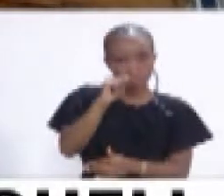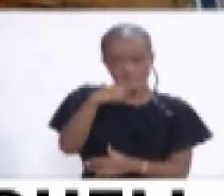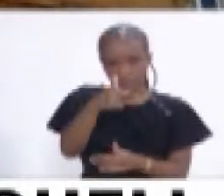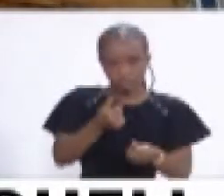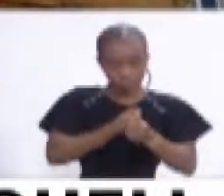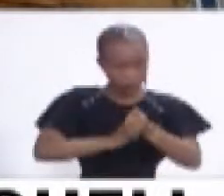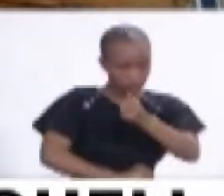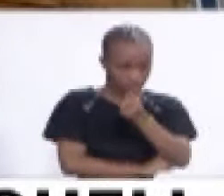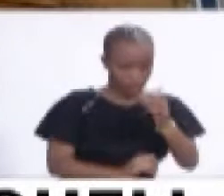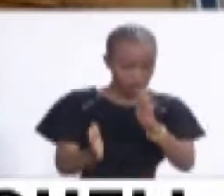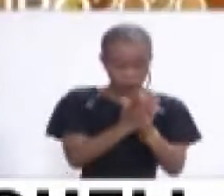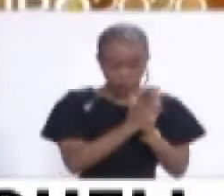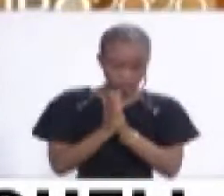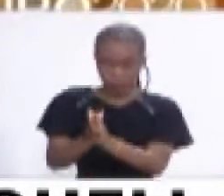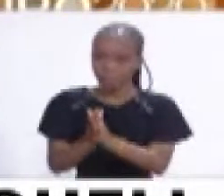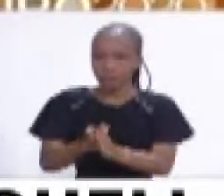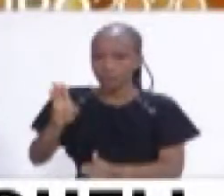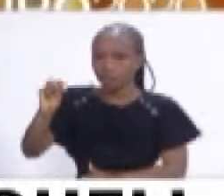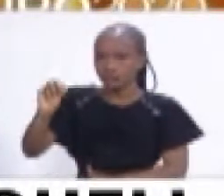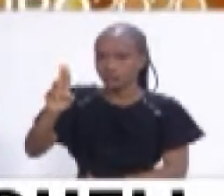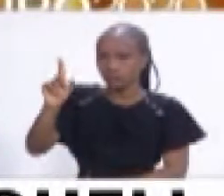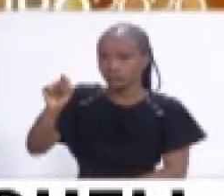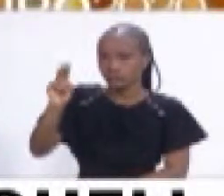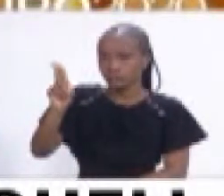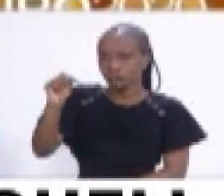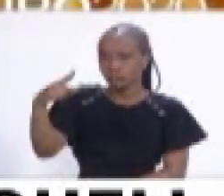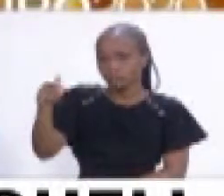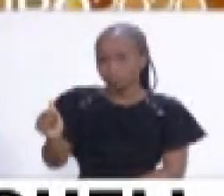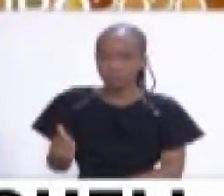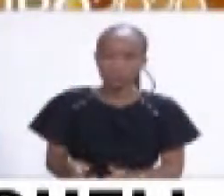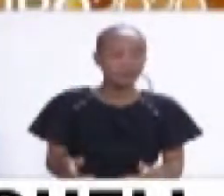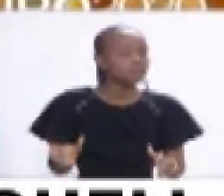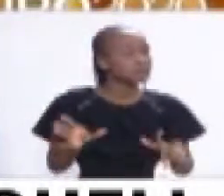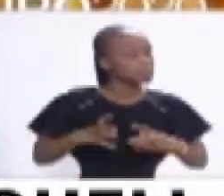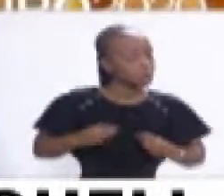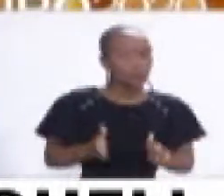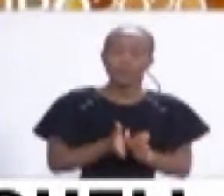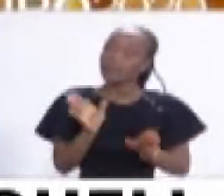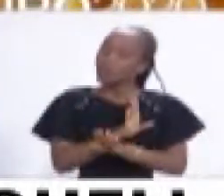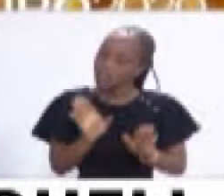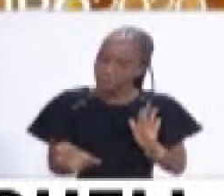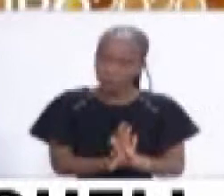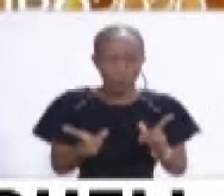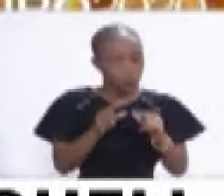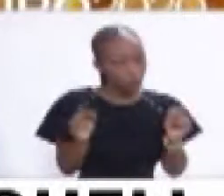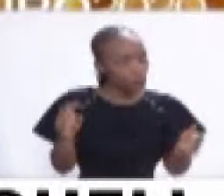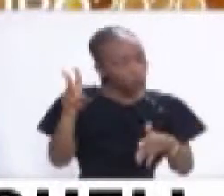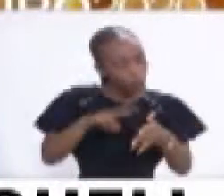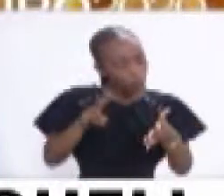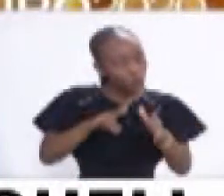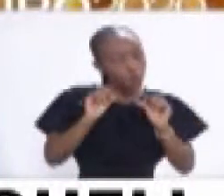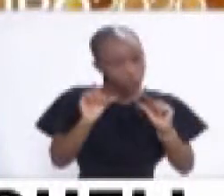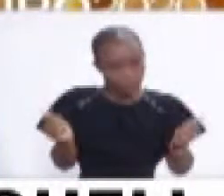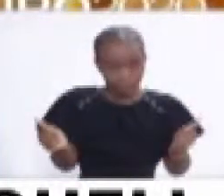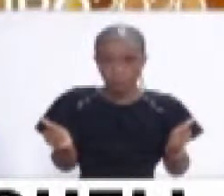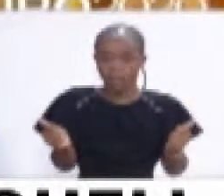his predecessor. I agree with every word in that statement. I've read it. I've read it carefully.